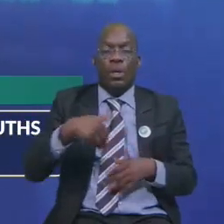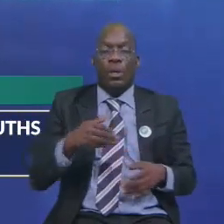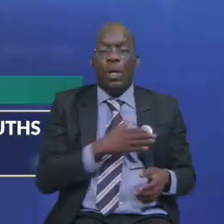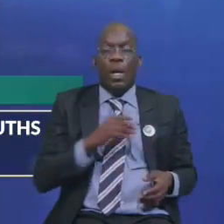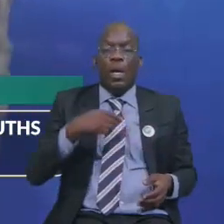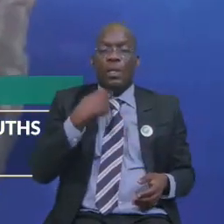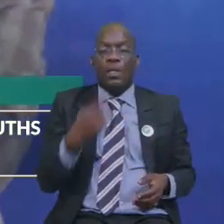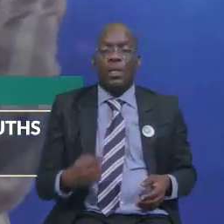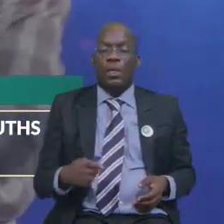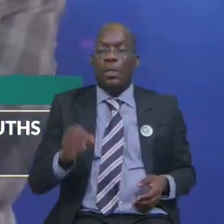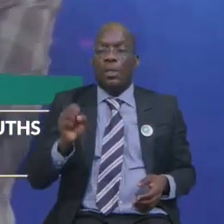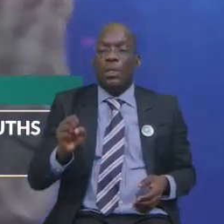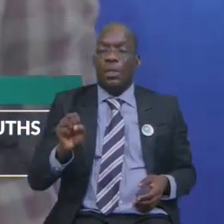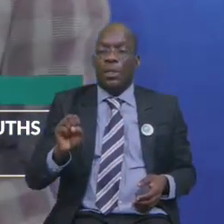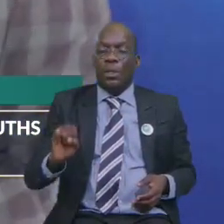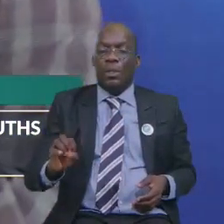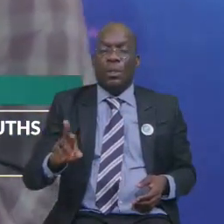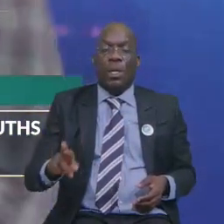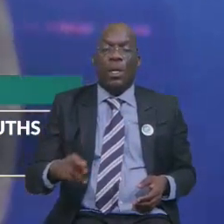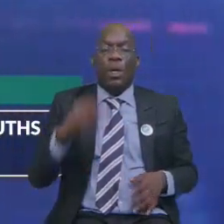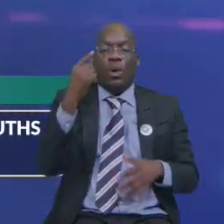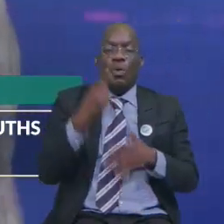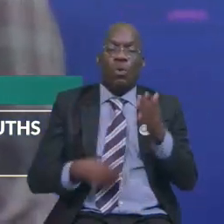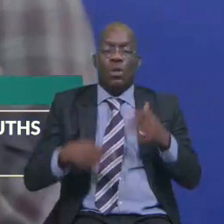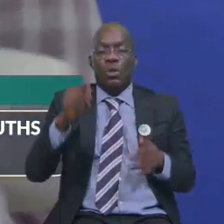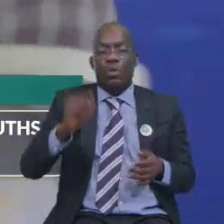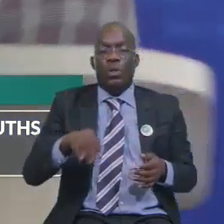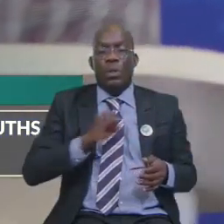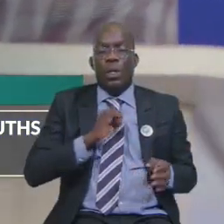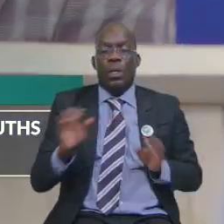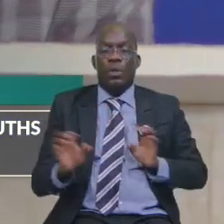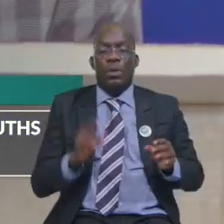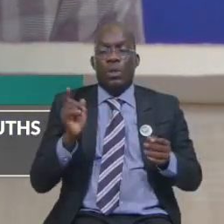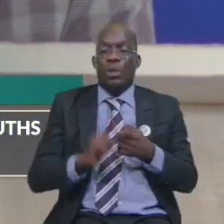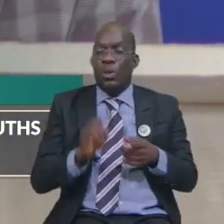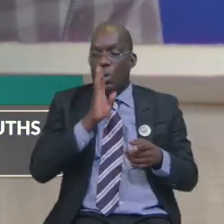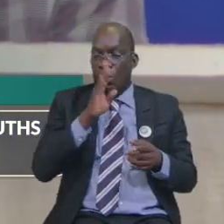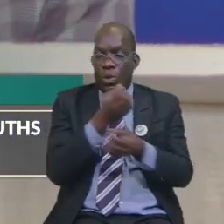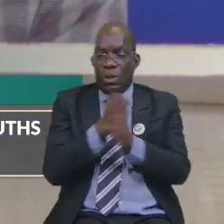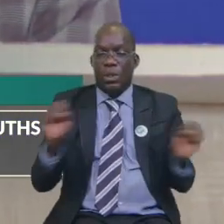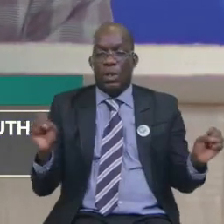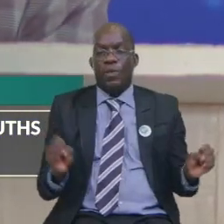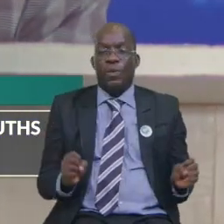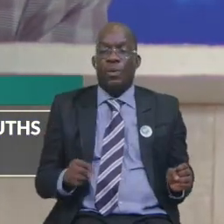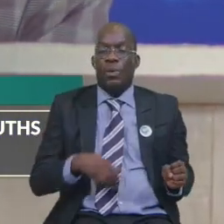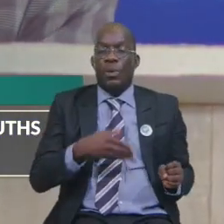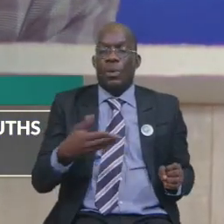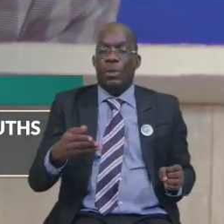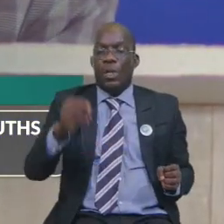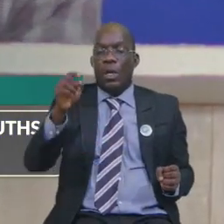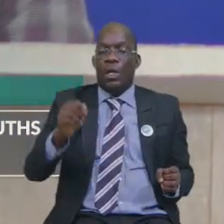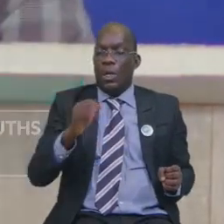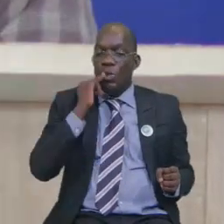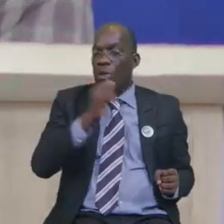sirs, what must I do to be saved? There is a must in